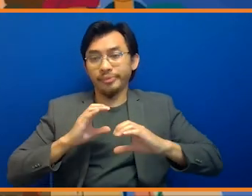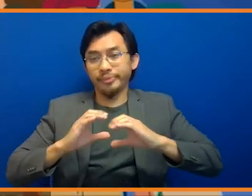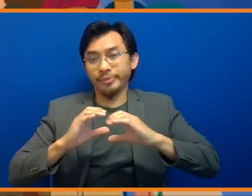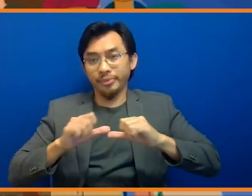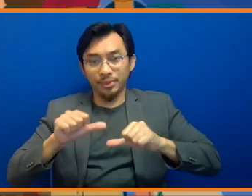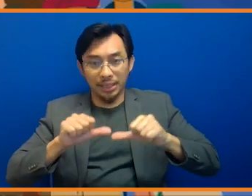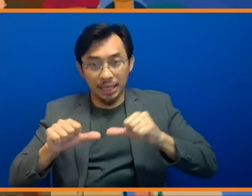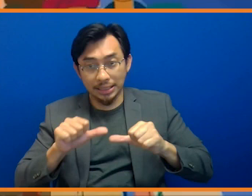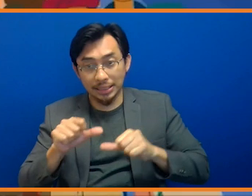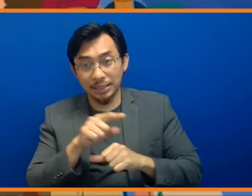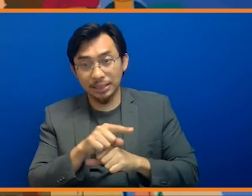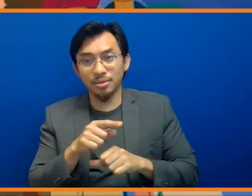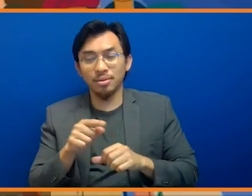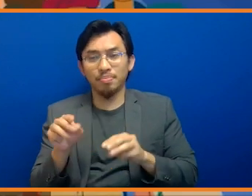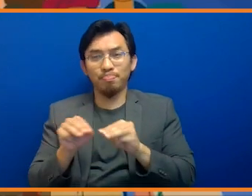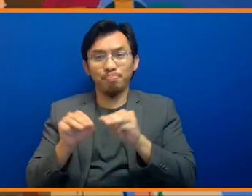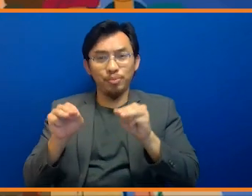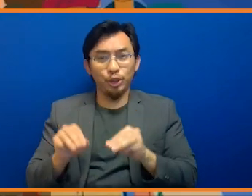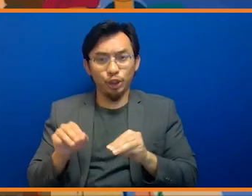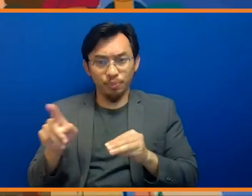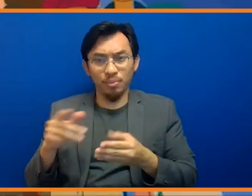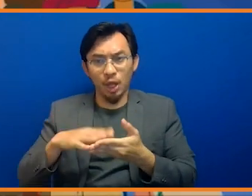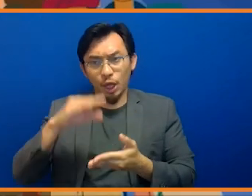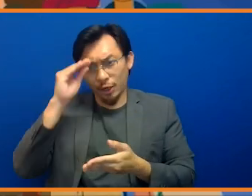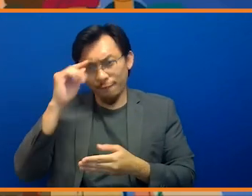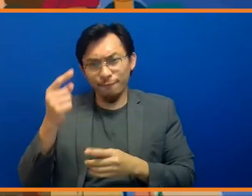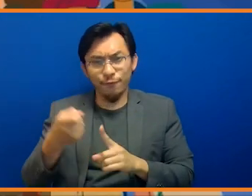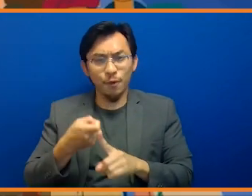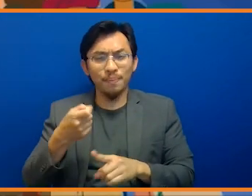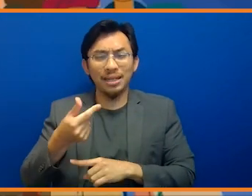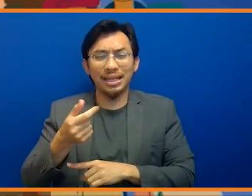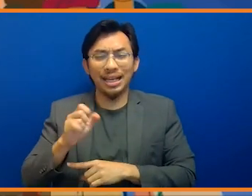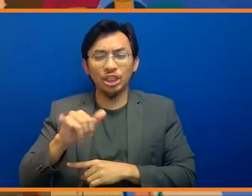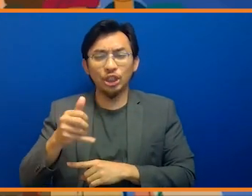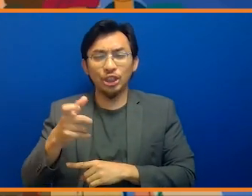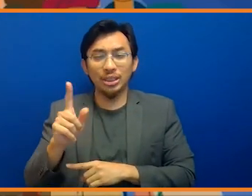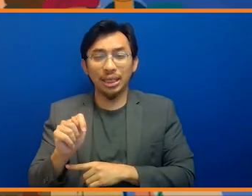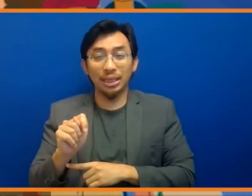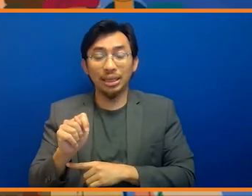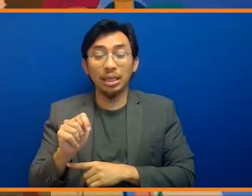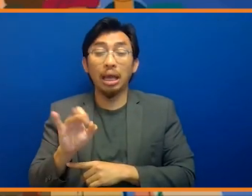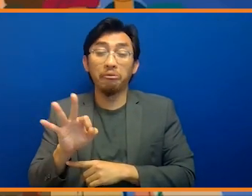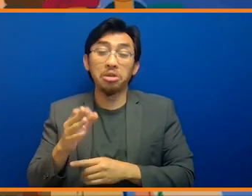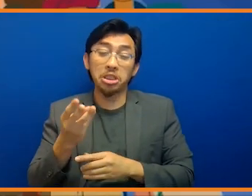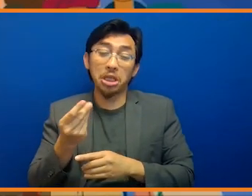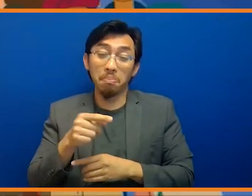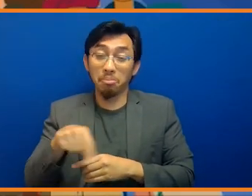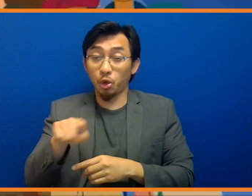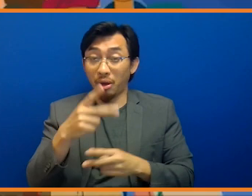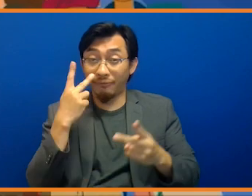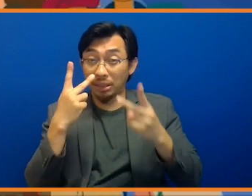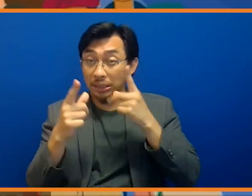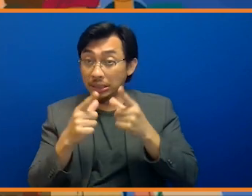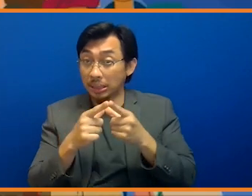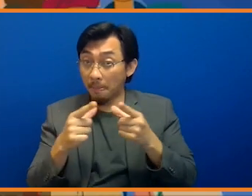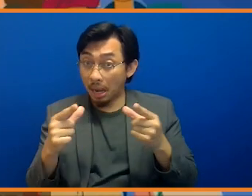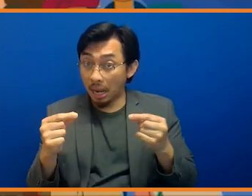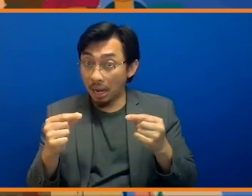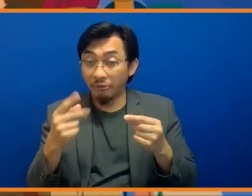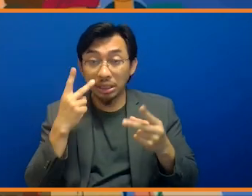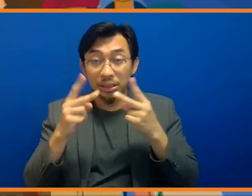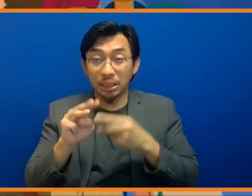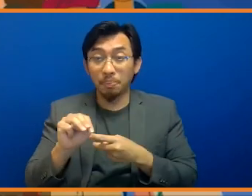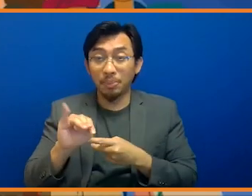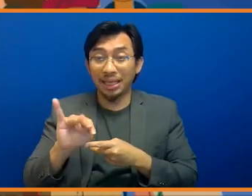communication performed by Science Museum. Lesson learned from GEJET also. This is if some of you visiting Japan, this